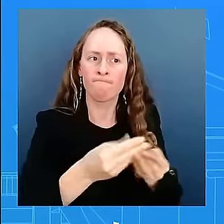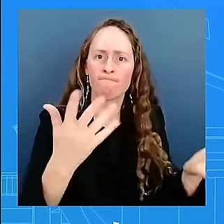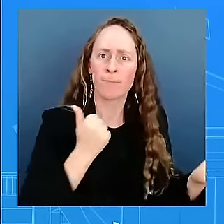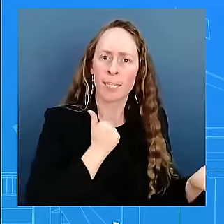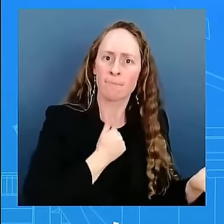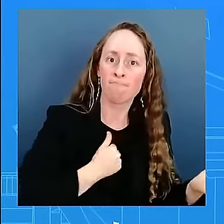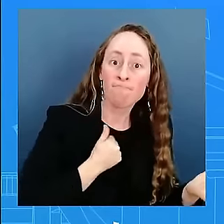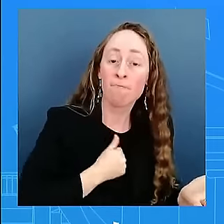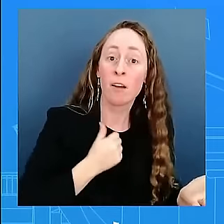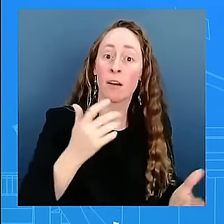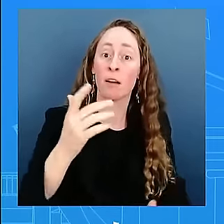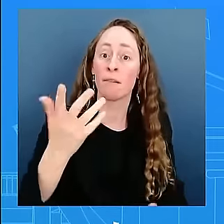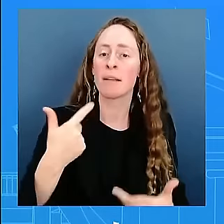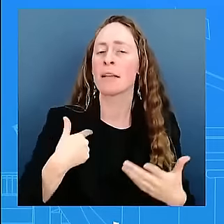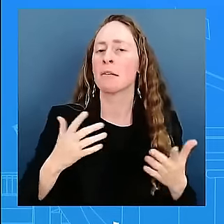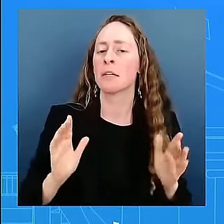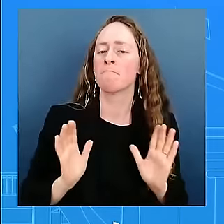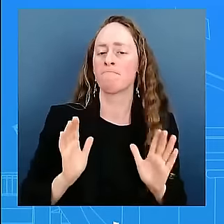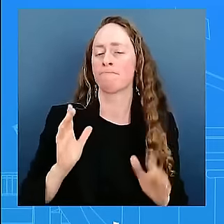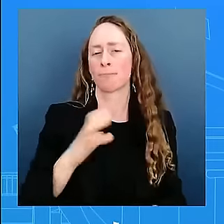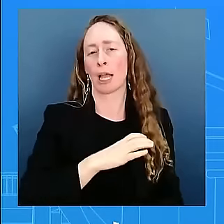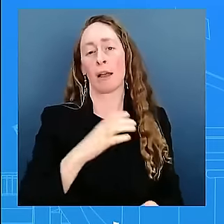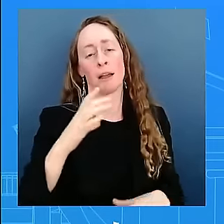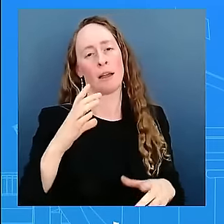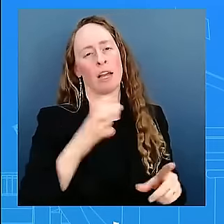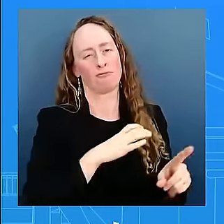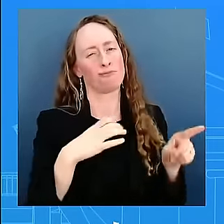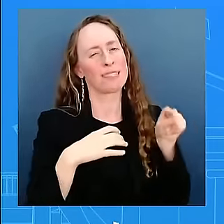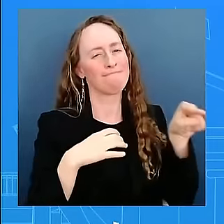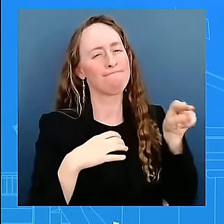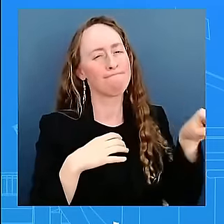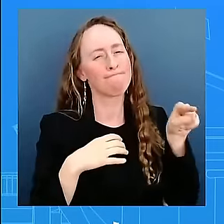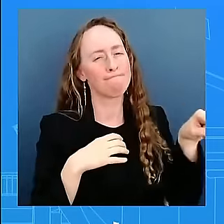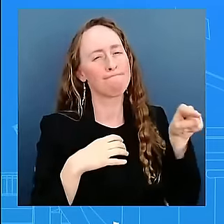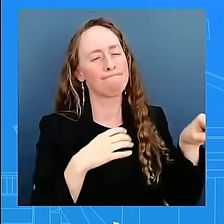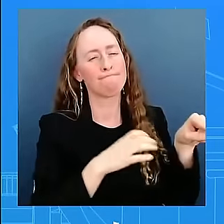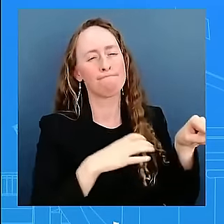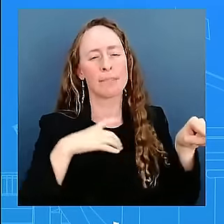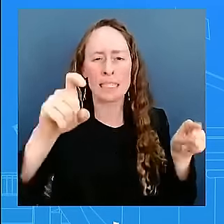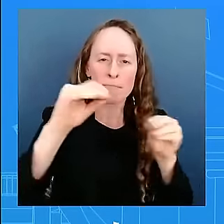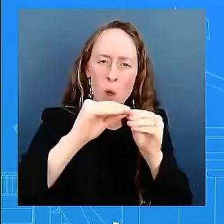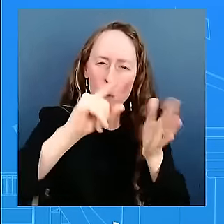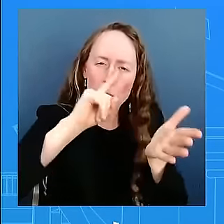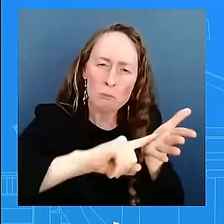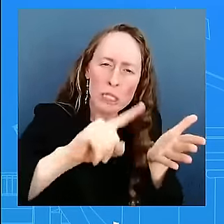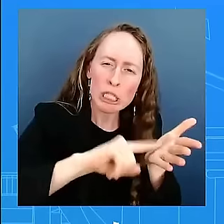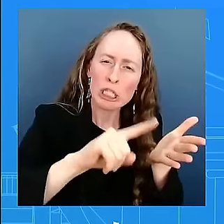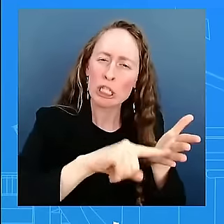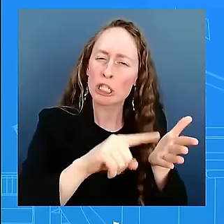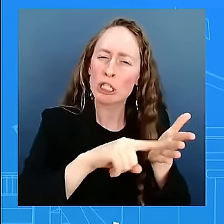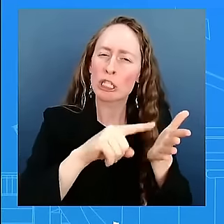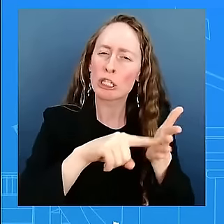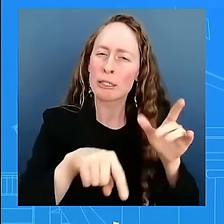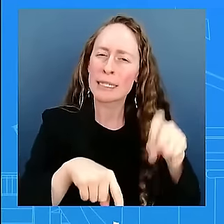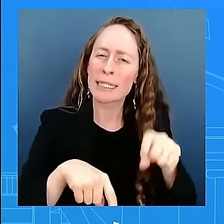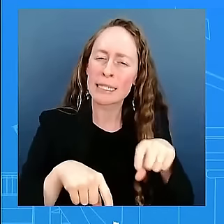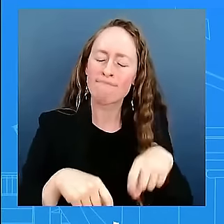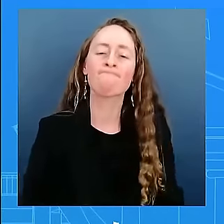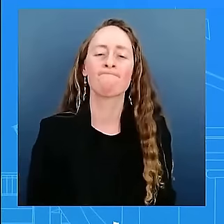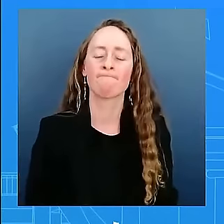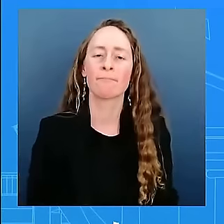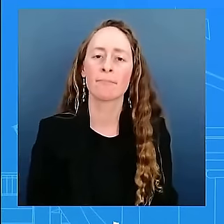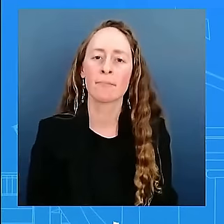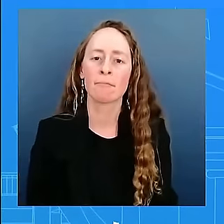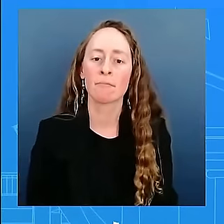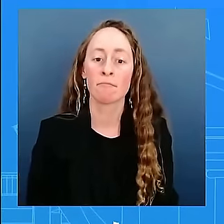commission, and he does believe it should be a legislative process. Obviously, we think it's important. We want to help in any way to get that legislation